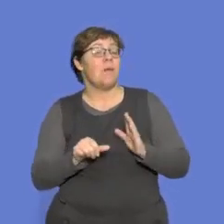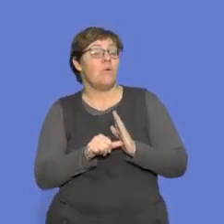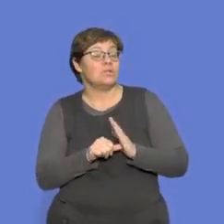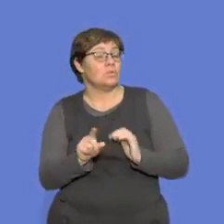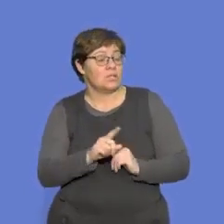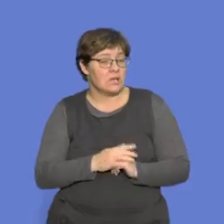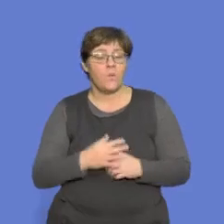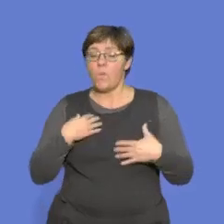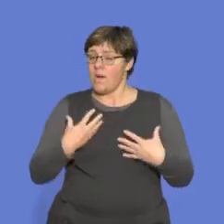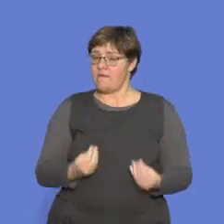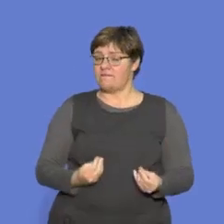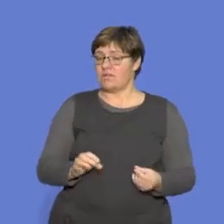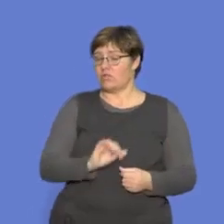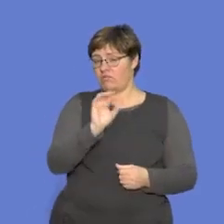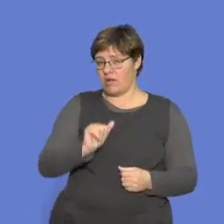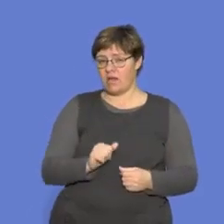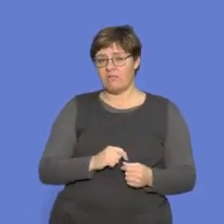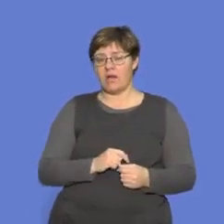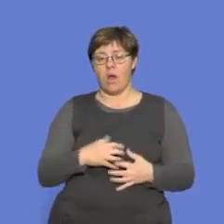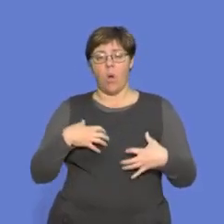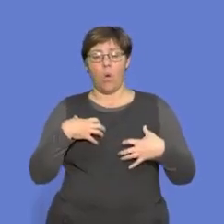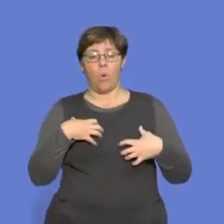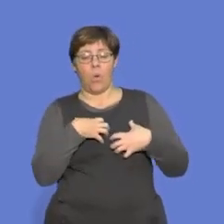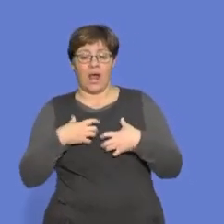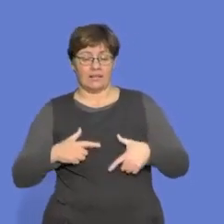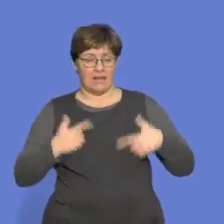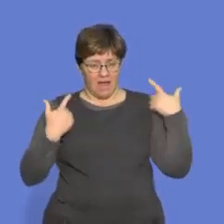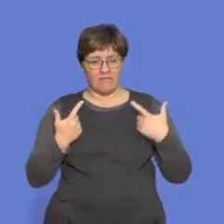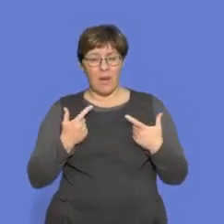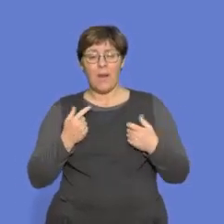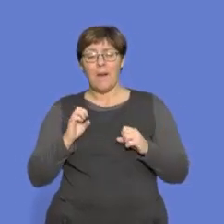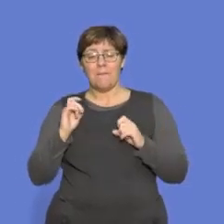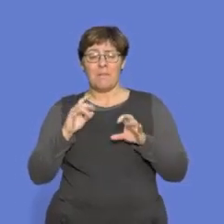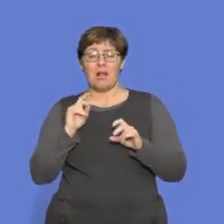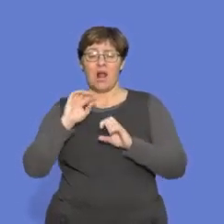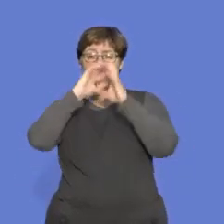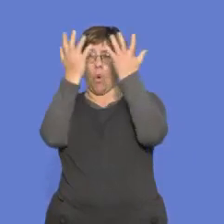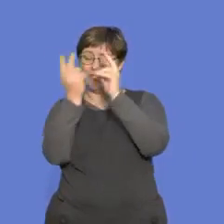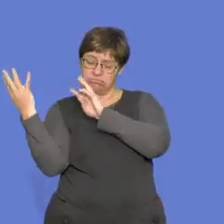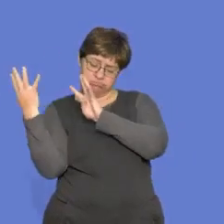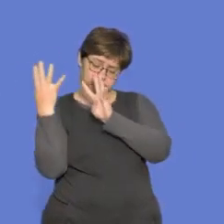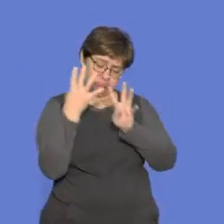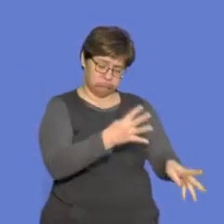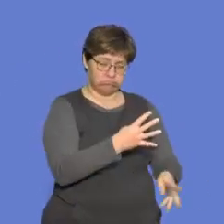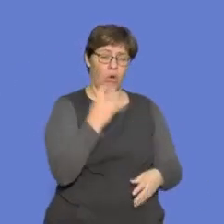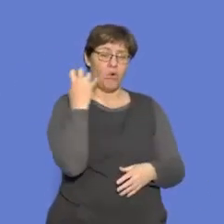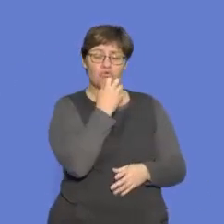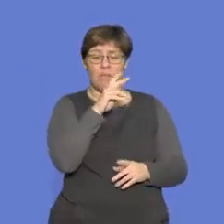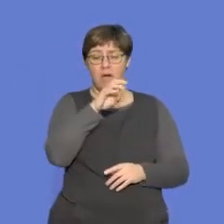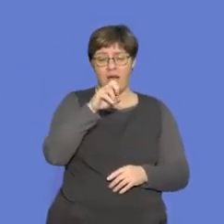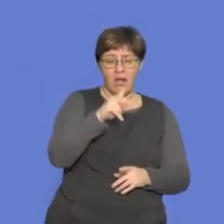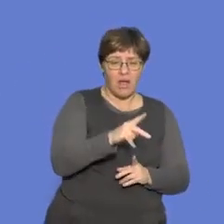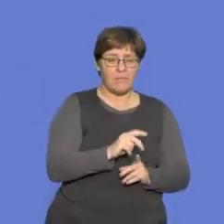have the renowned wildlife that attracts millions of tourists to South Africa. The Kruger National Park is home to the Big